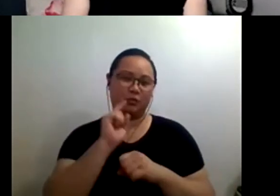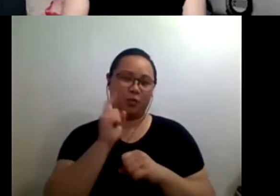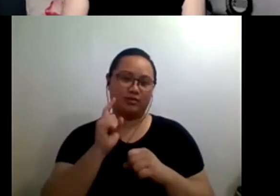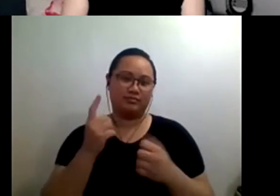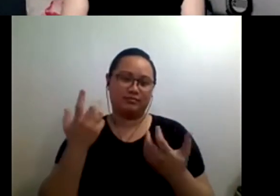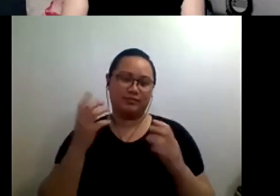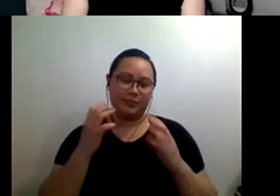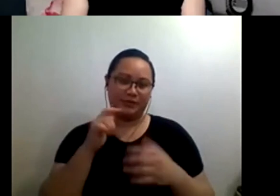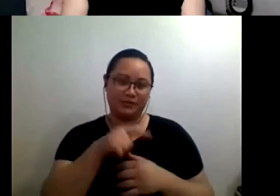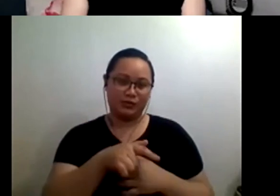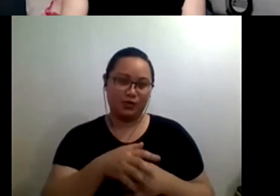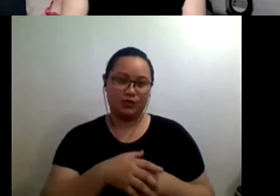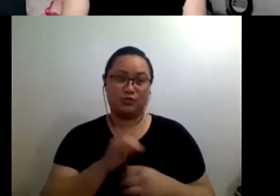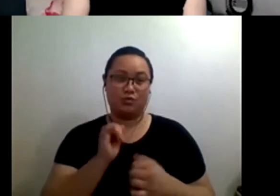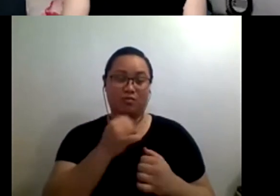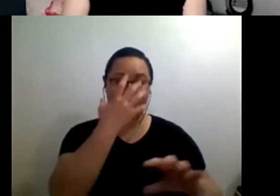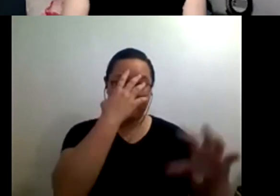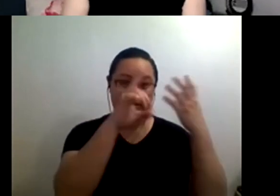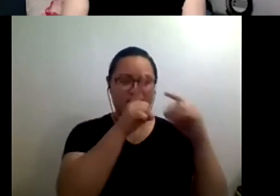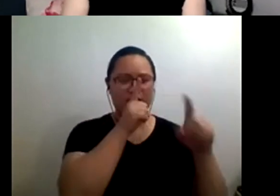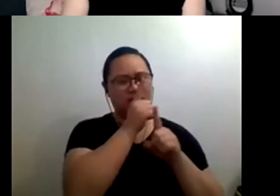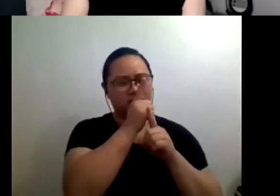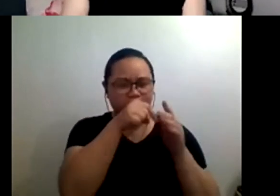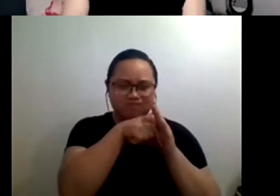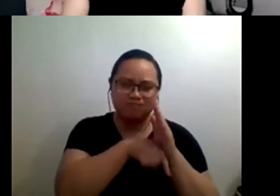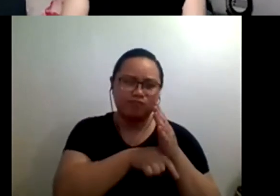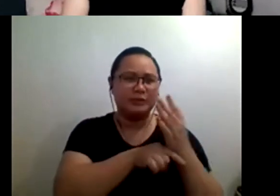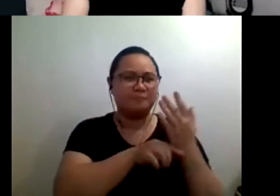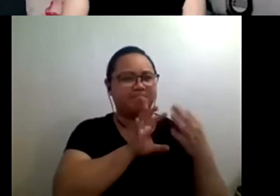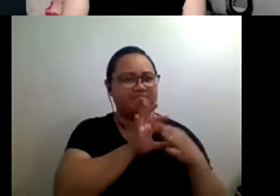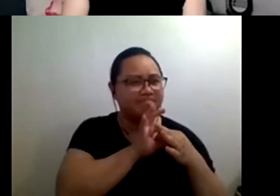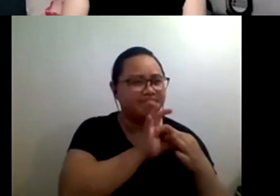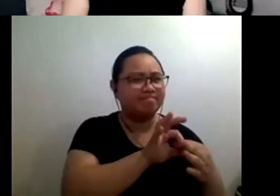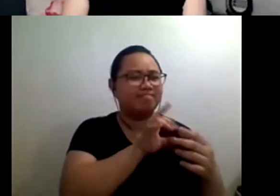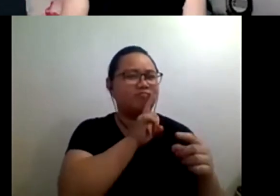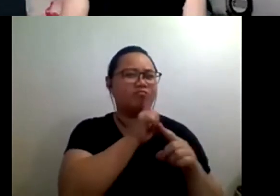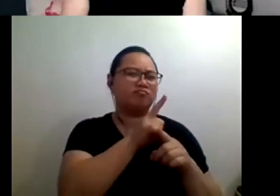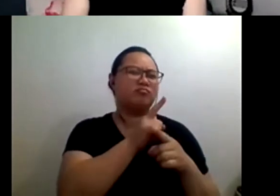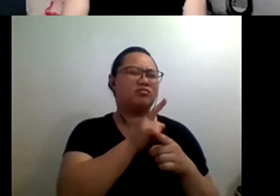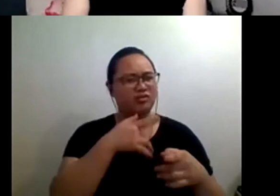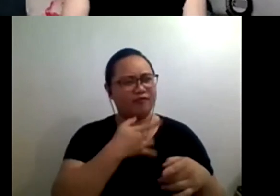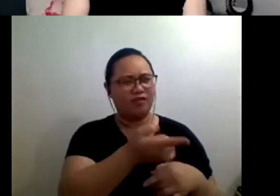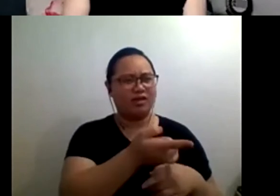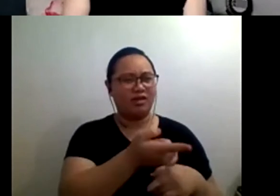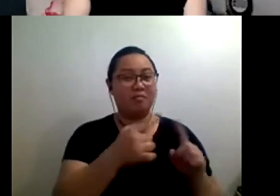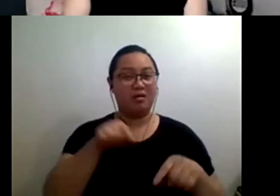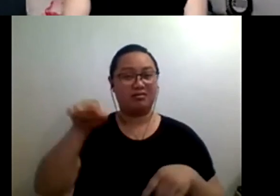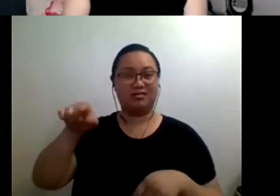ang empathy, we call it pakikiramay. Sympathy, usually it's awa or habag, nahahabag